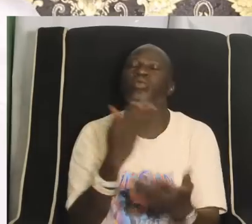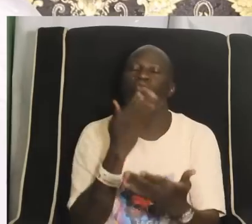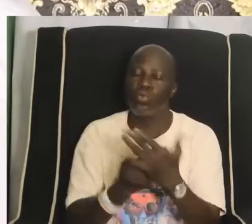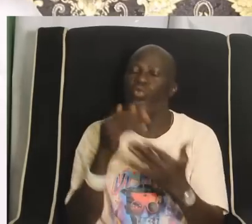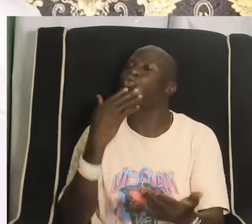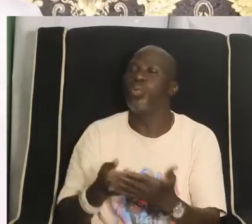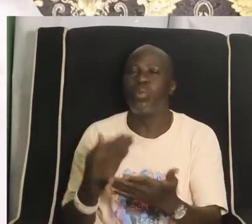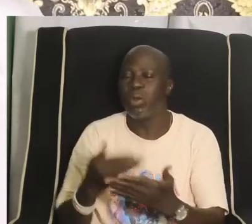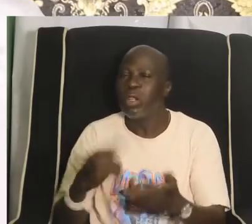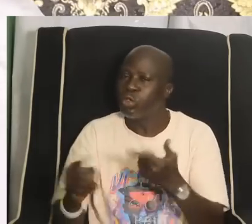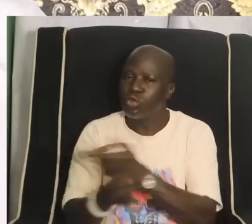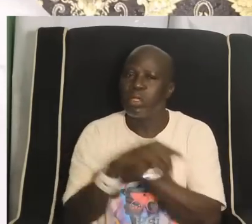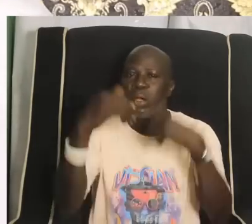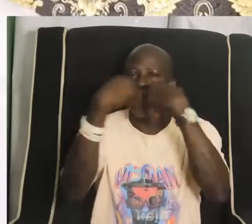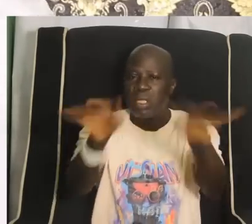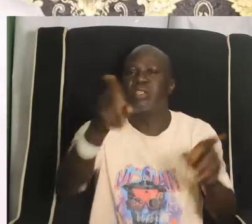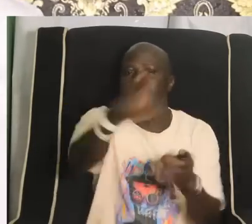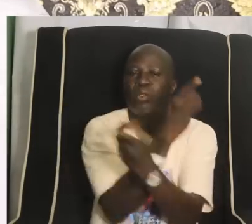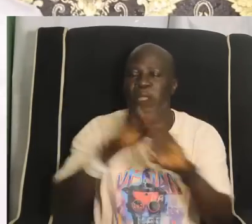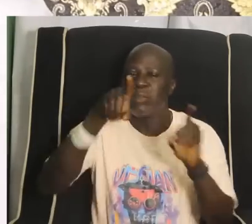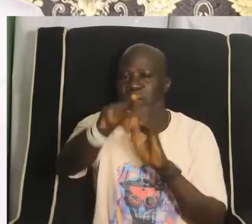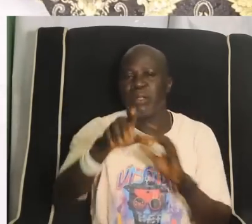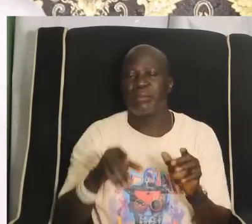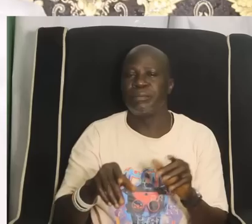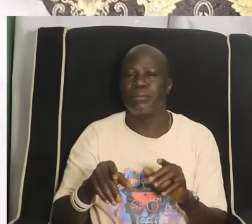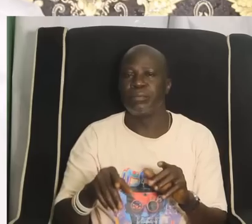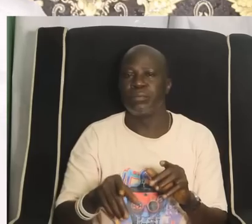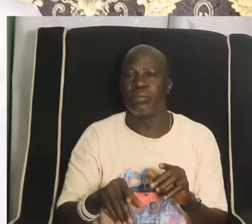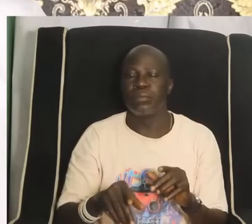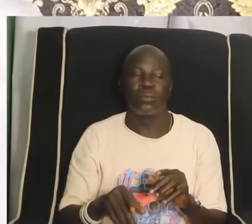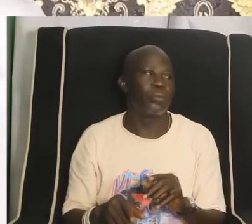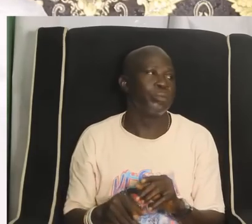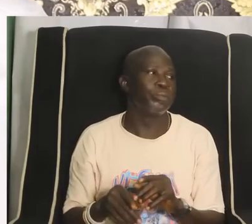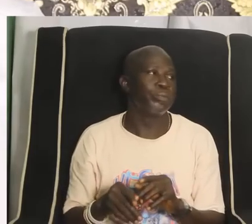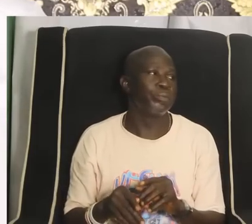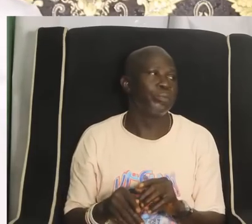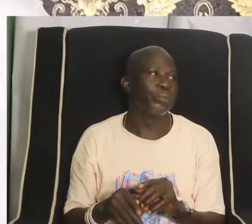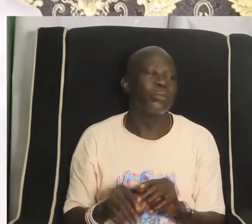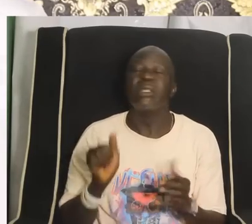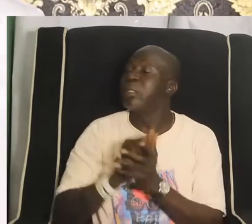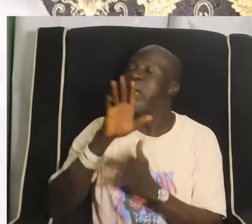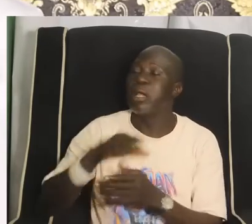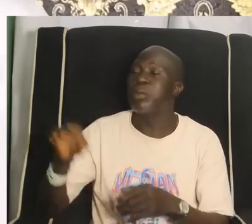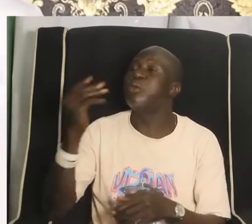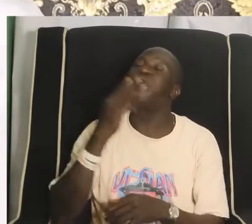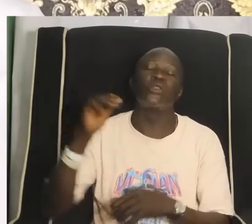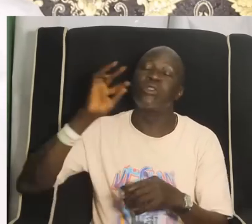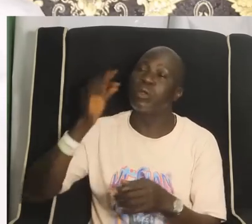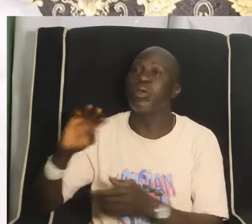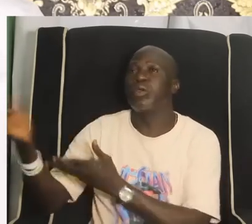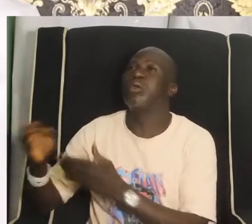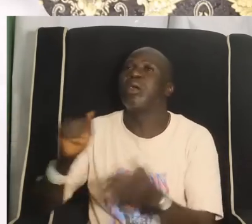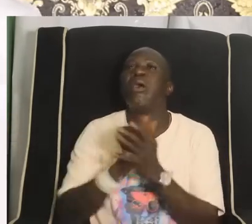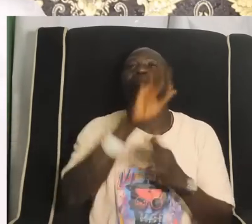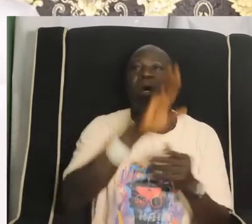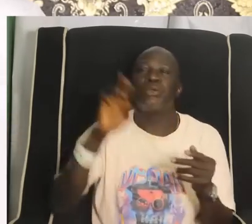money. Today. Atu osire. Oh! Deliver. Se eleinu do yembe nbe. You have your sweet with you. O la nlo bi